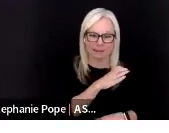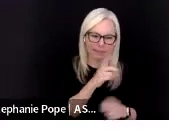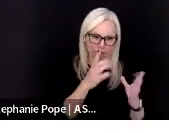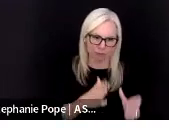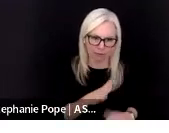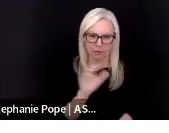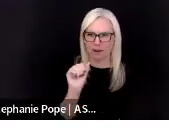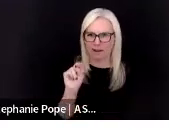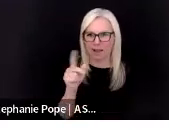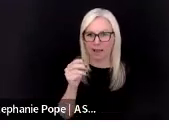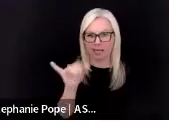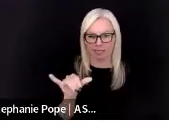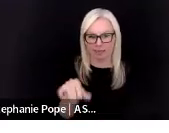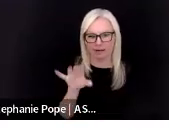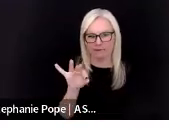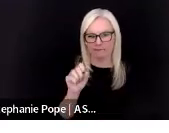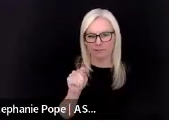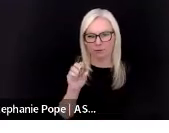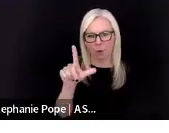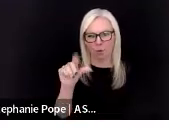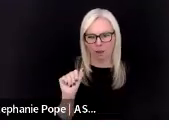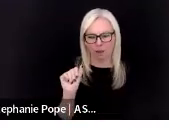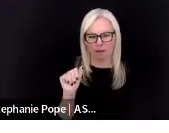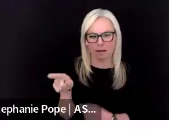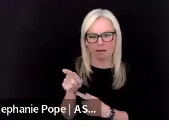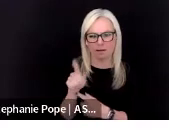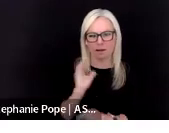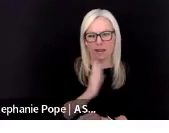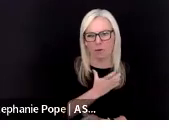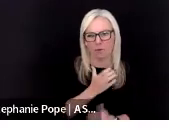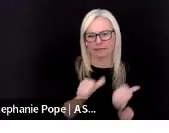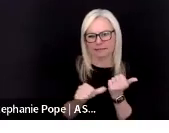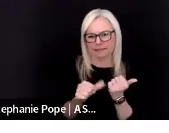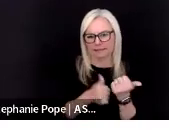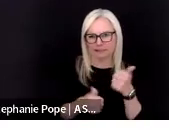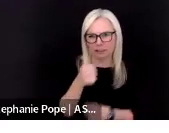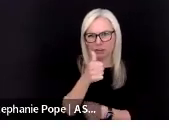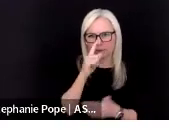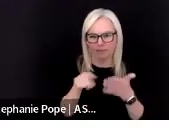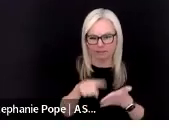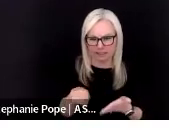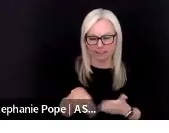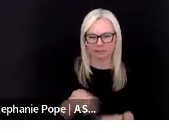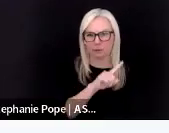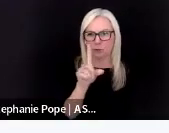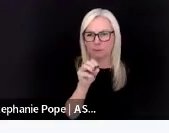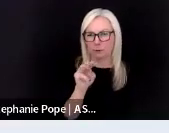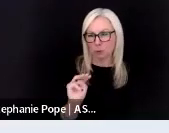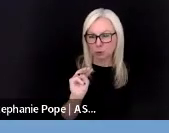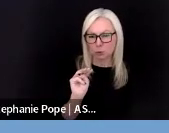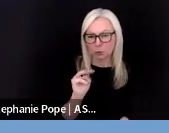which is out in Western New York, for those of you who don't know our regions, Anthony Fistola. So before we begin, some Zoom housekeeping for